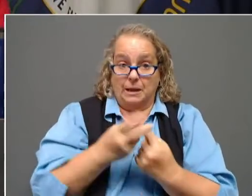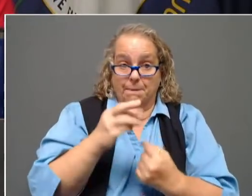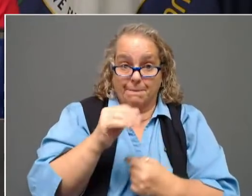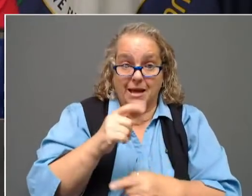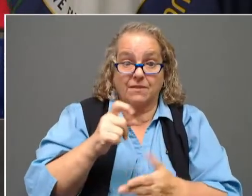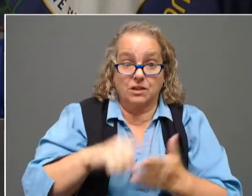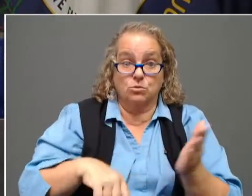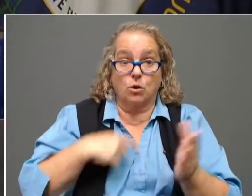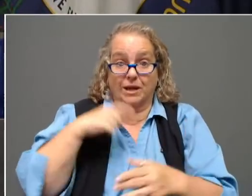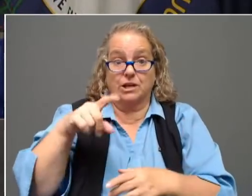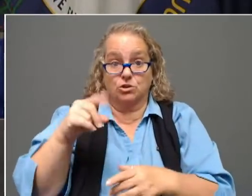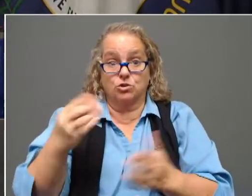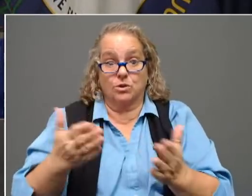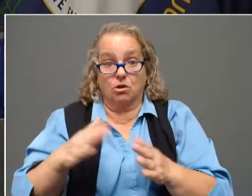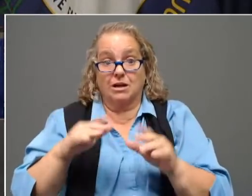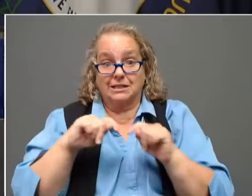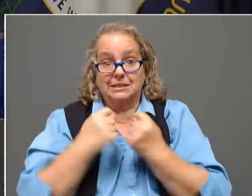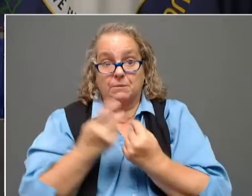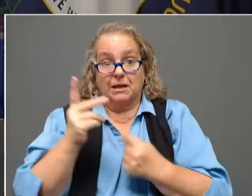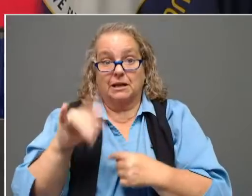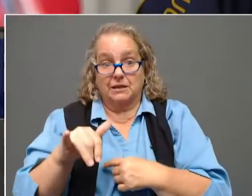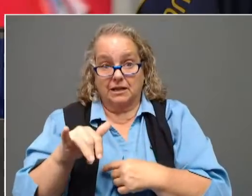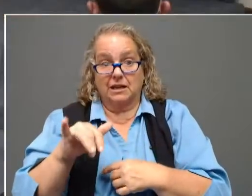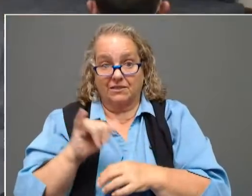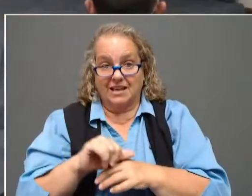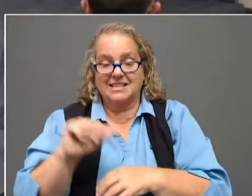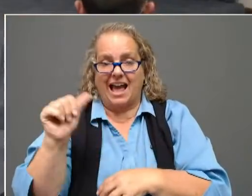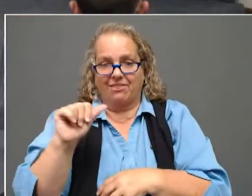Team Kentucky. So that's an athletics update.